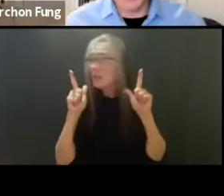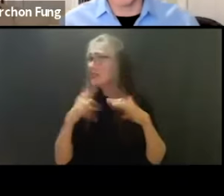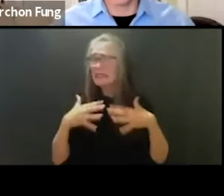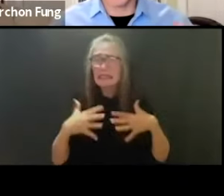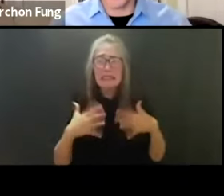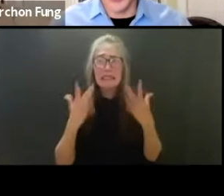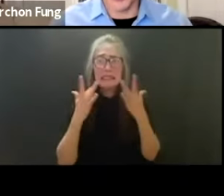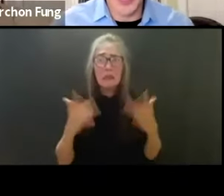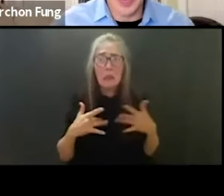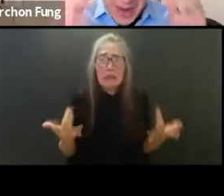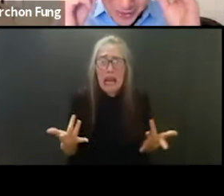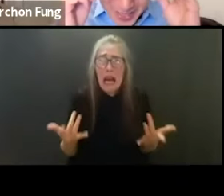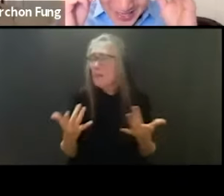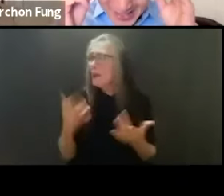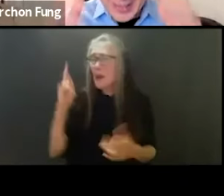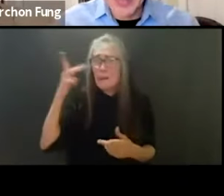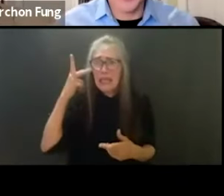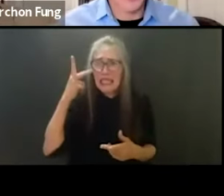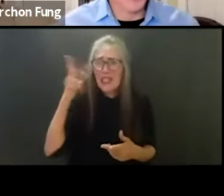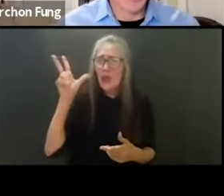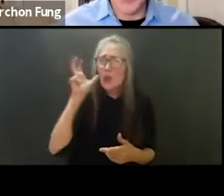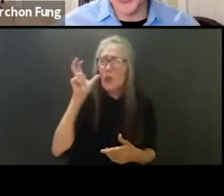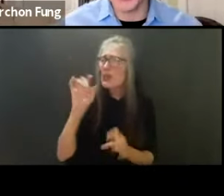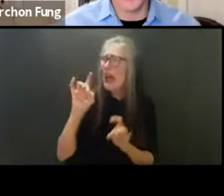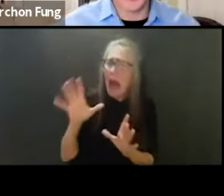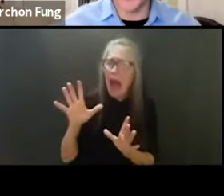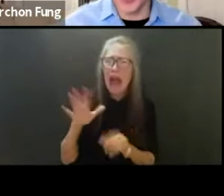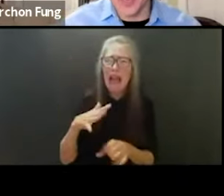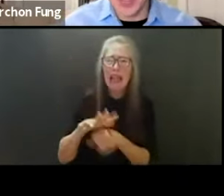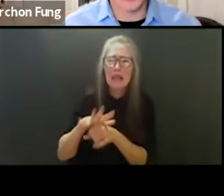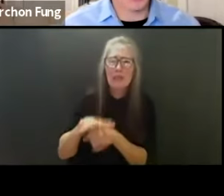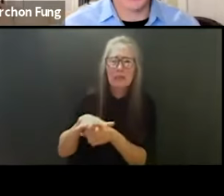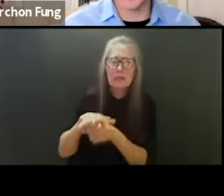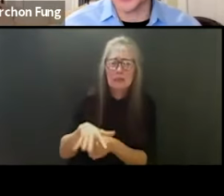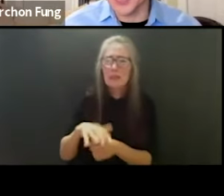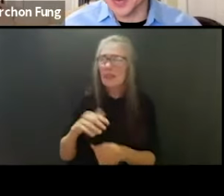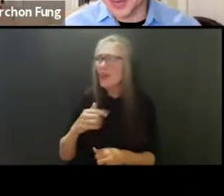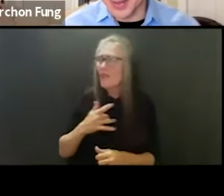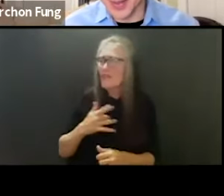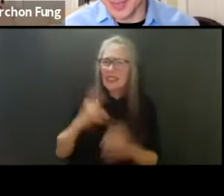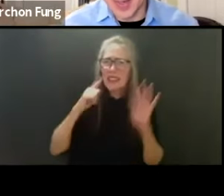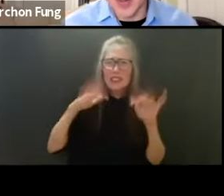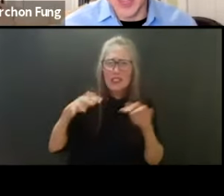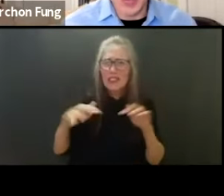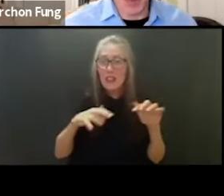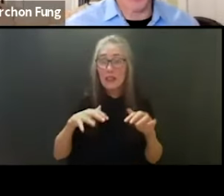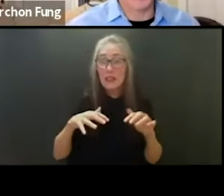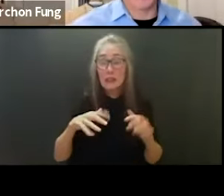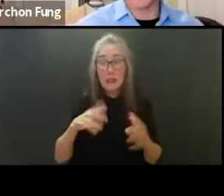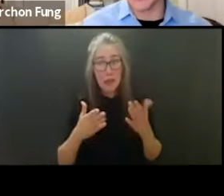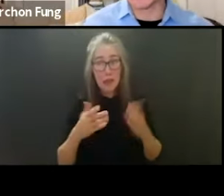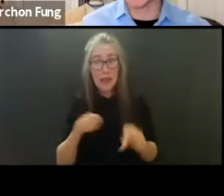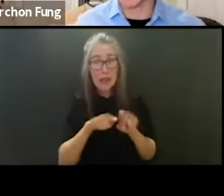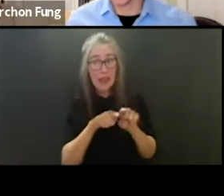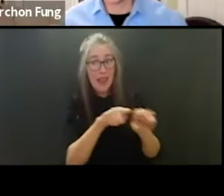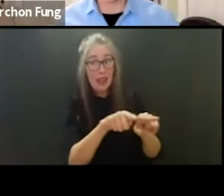People didn't wake up every day anxious and fearful about the political news. I think probably